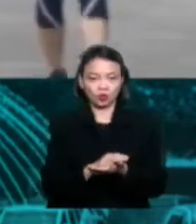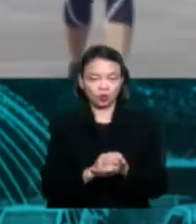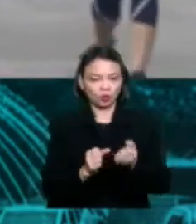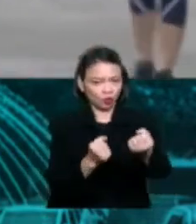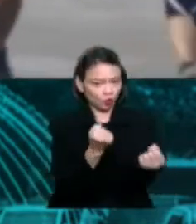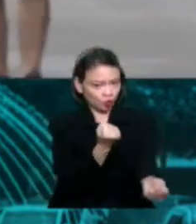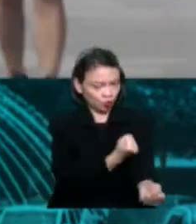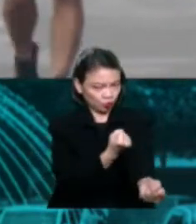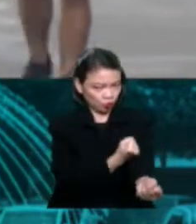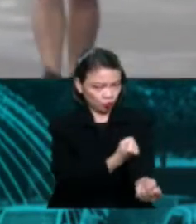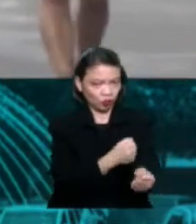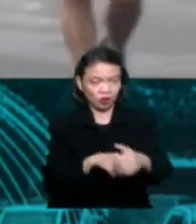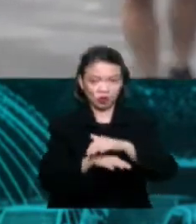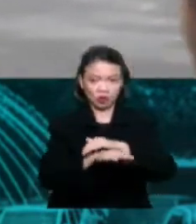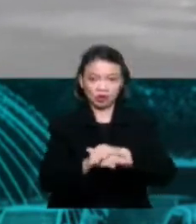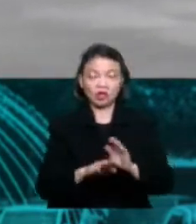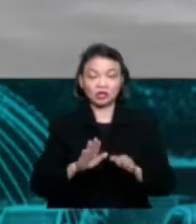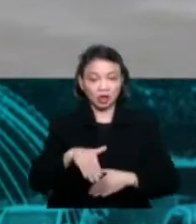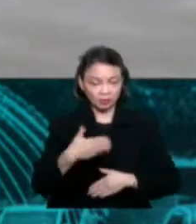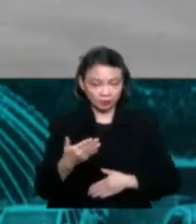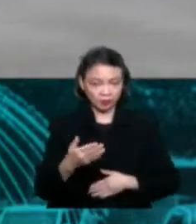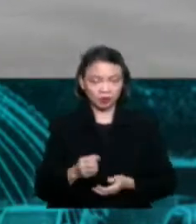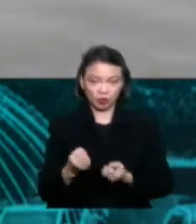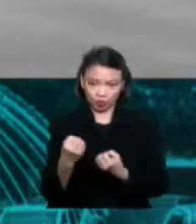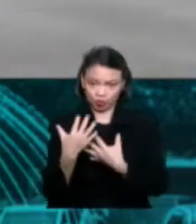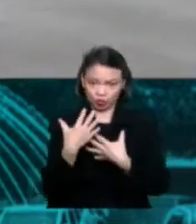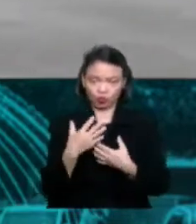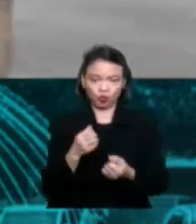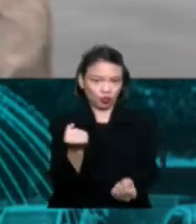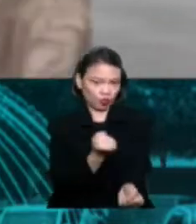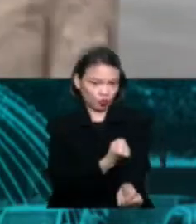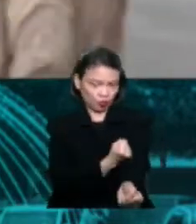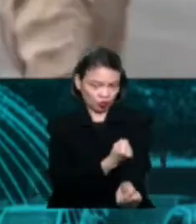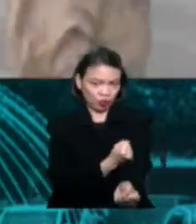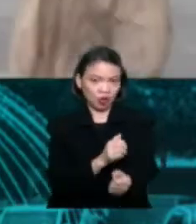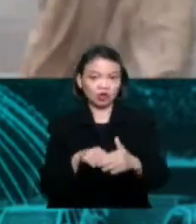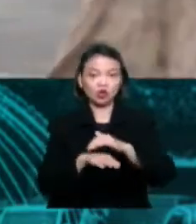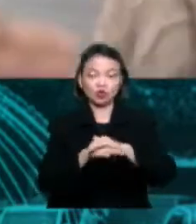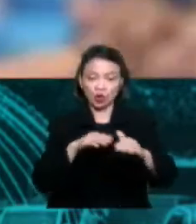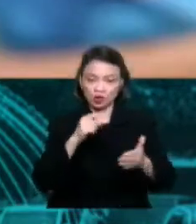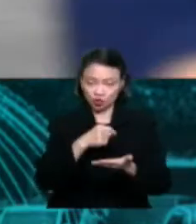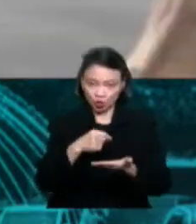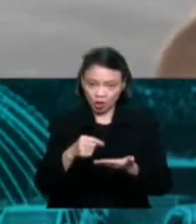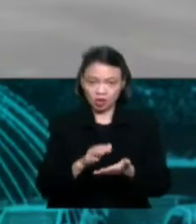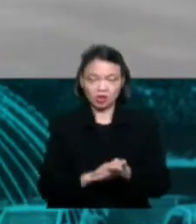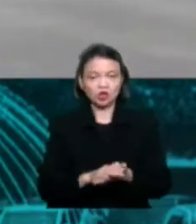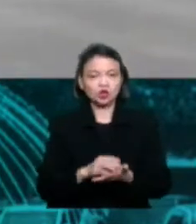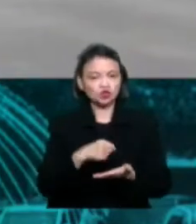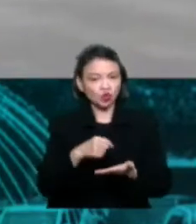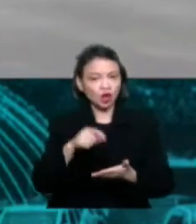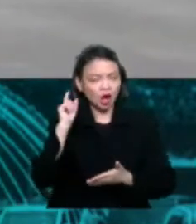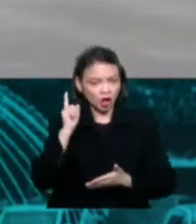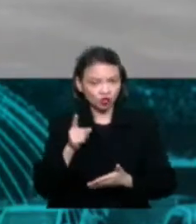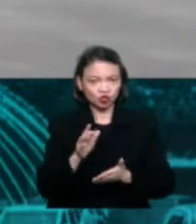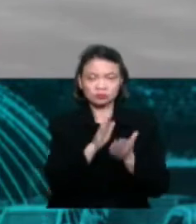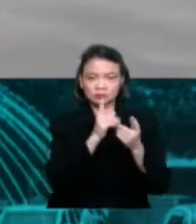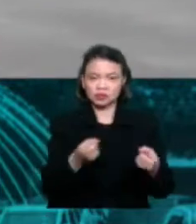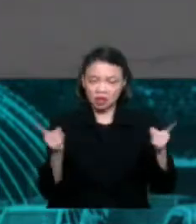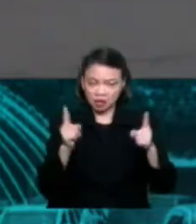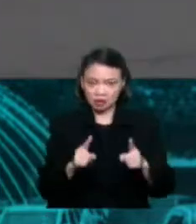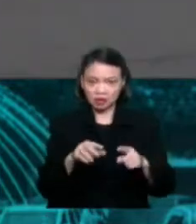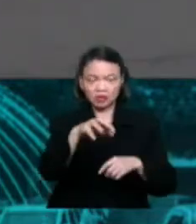just a positive learning environment, but also a thriving environment for overall early childhood development. I'm